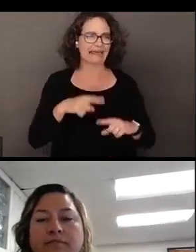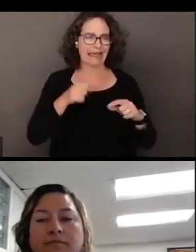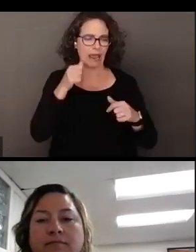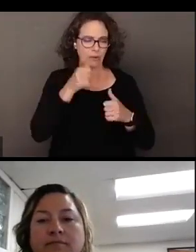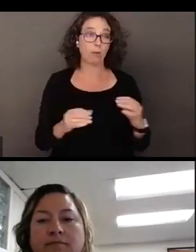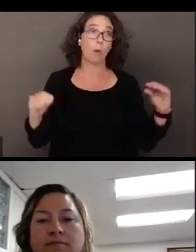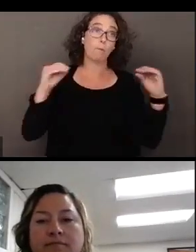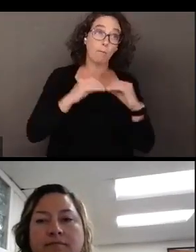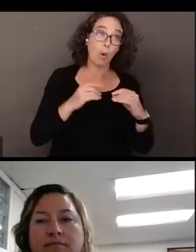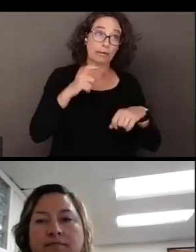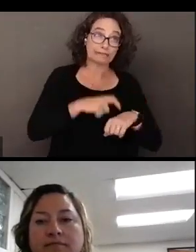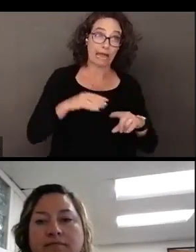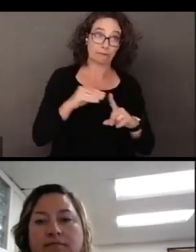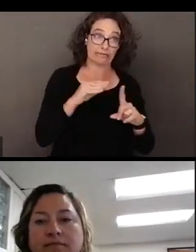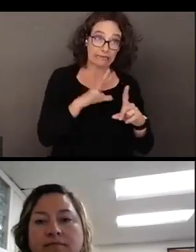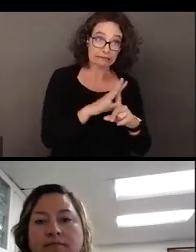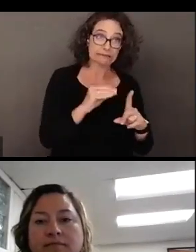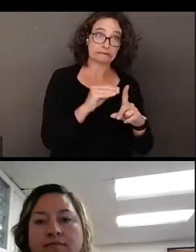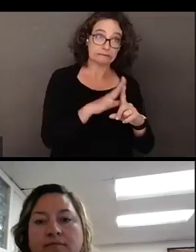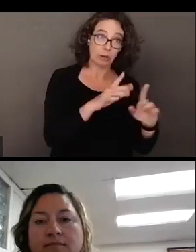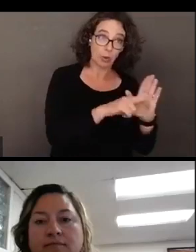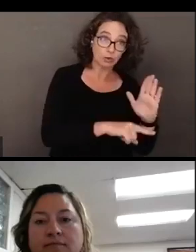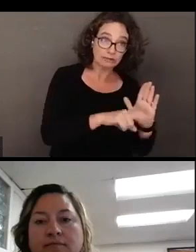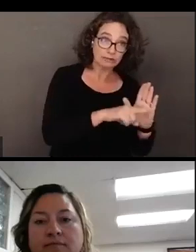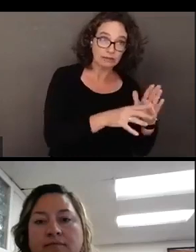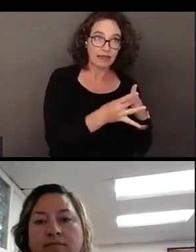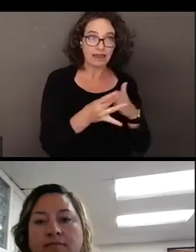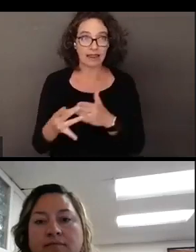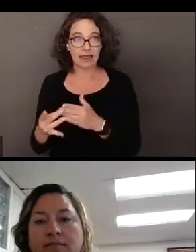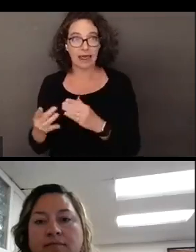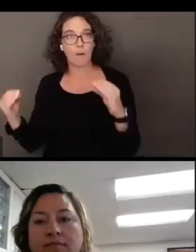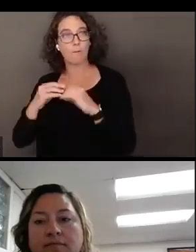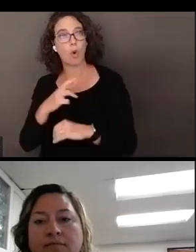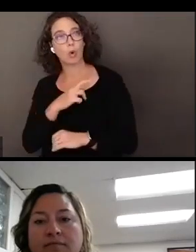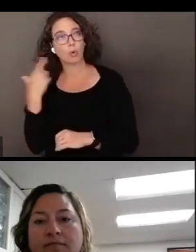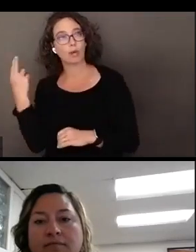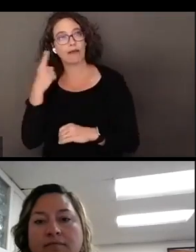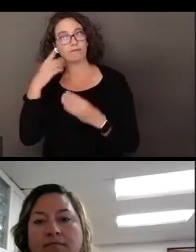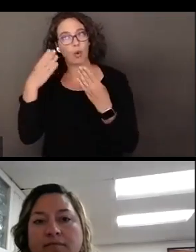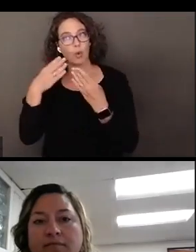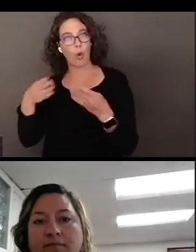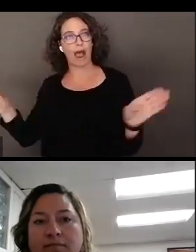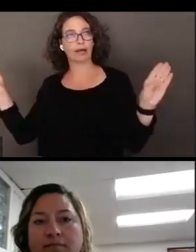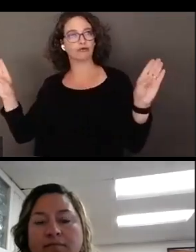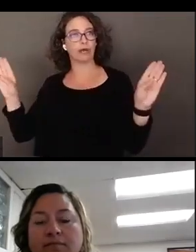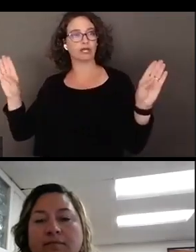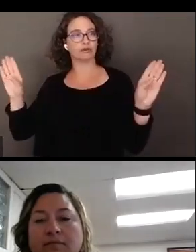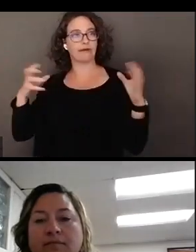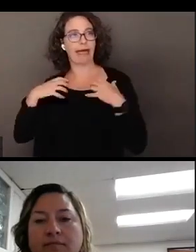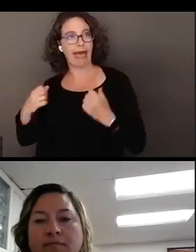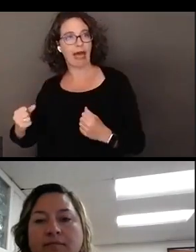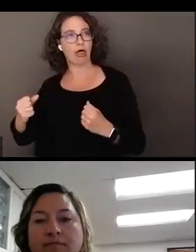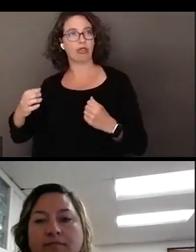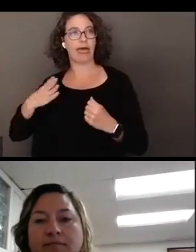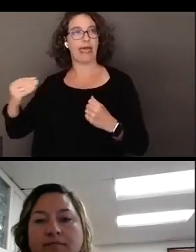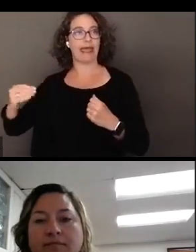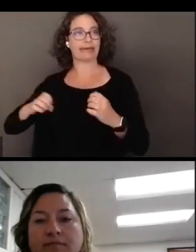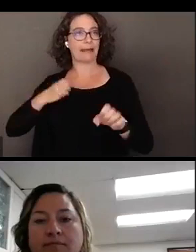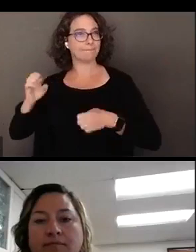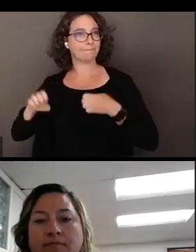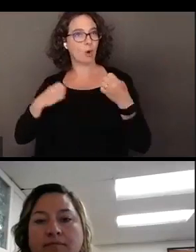were exposed to, the greater your risk for a wide range of health and emotional well-being problems and